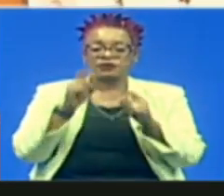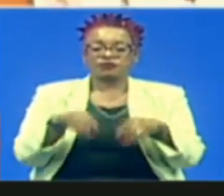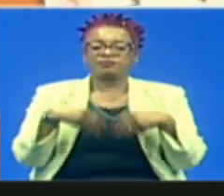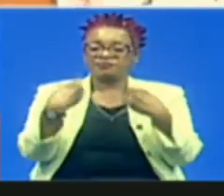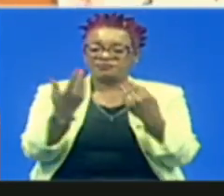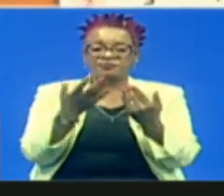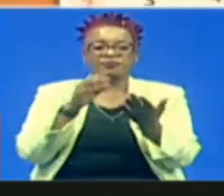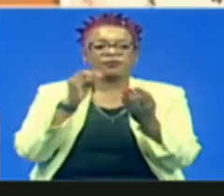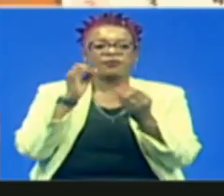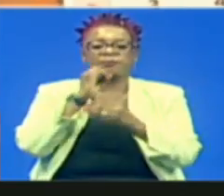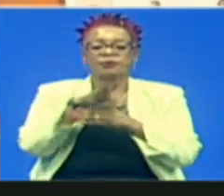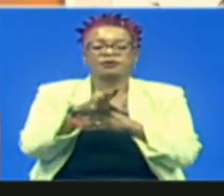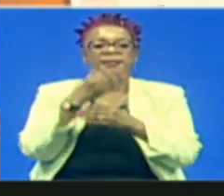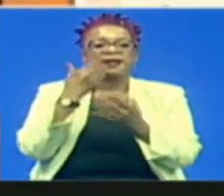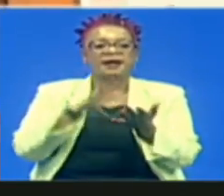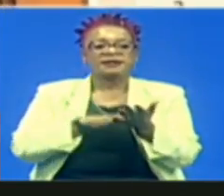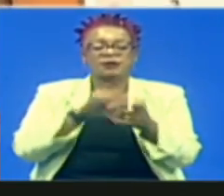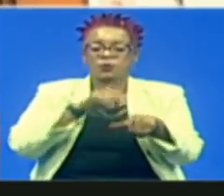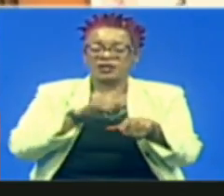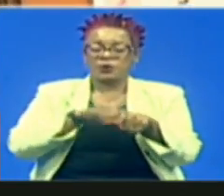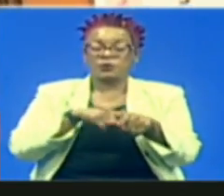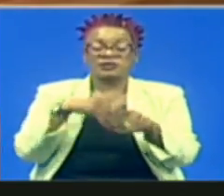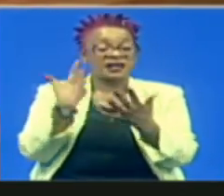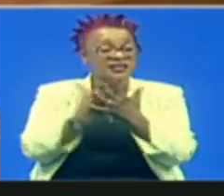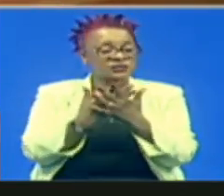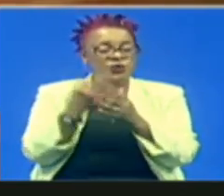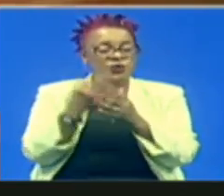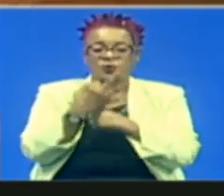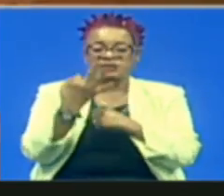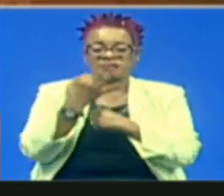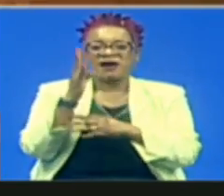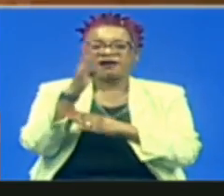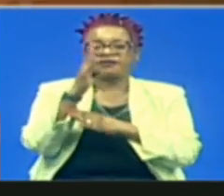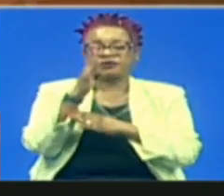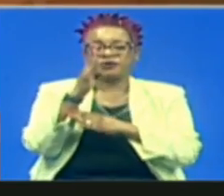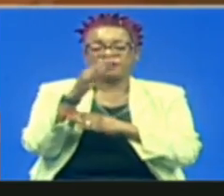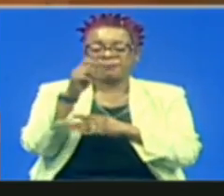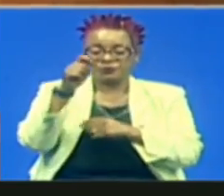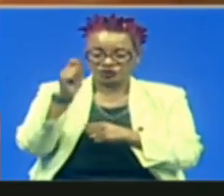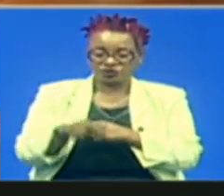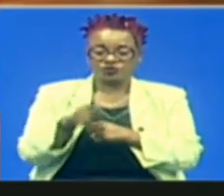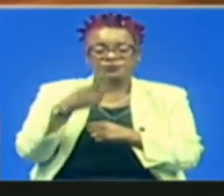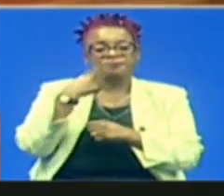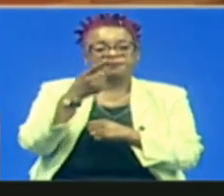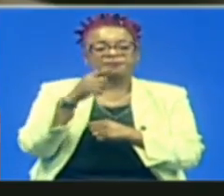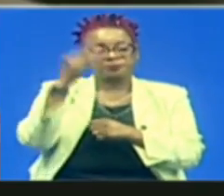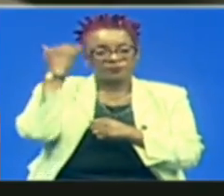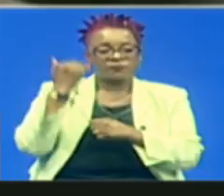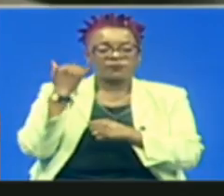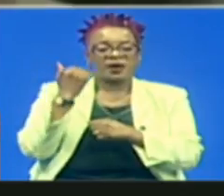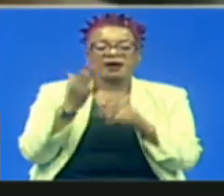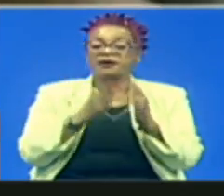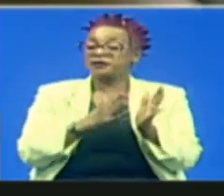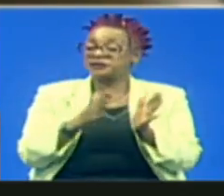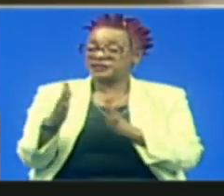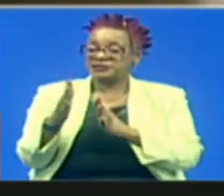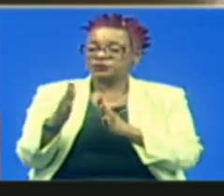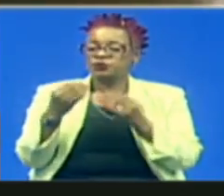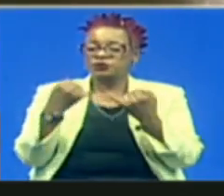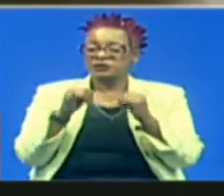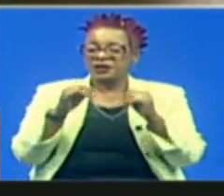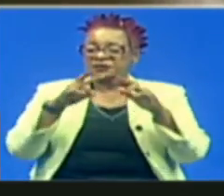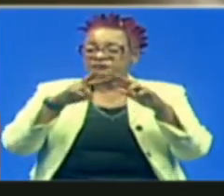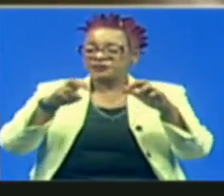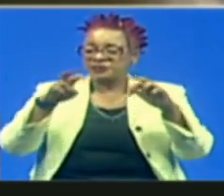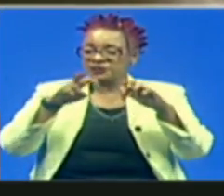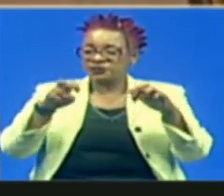posting the letter when he was arrested Wednesday afternoon. The prosecution told the court that it intends to expand its